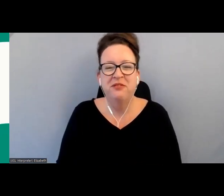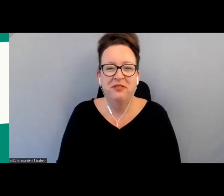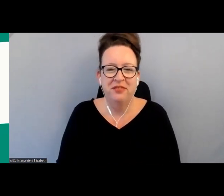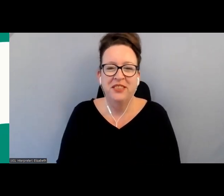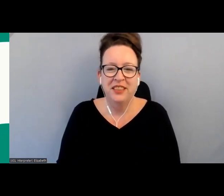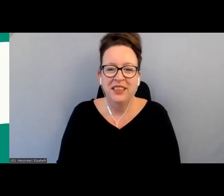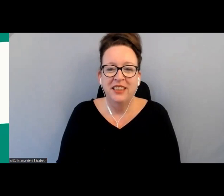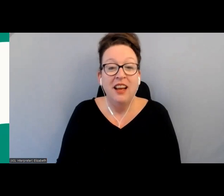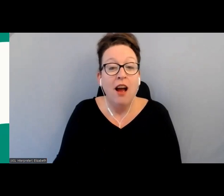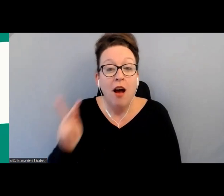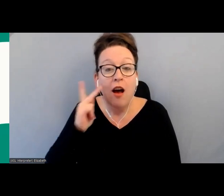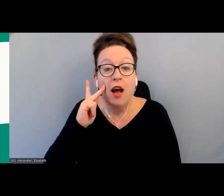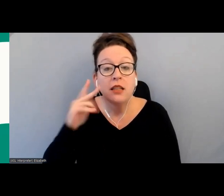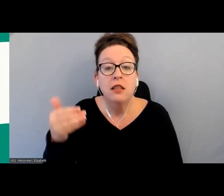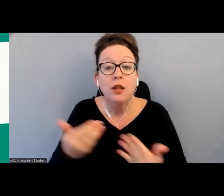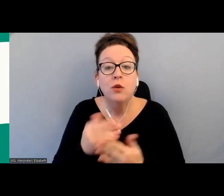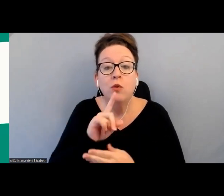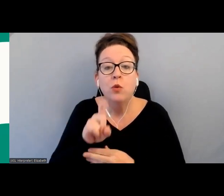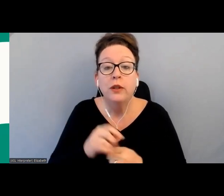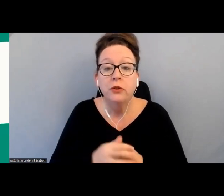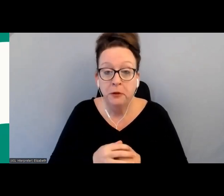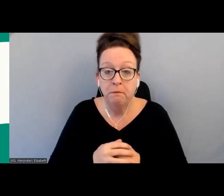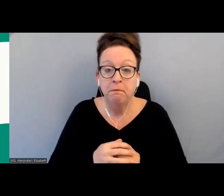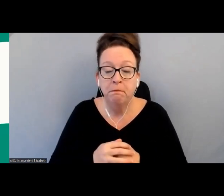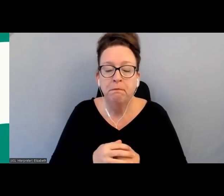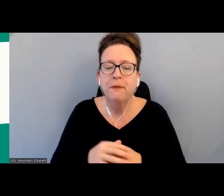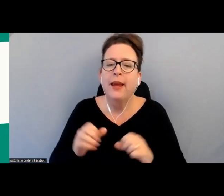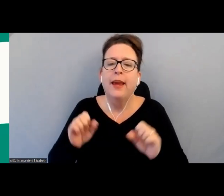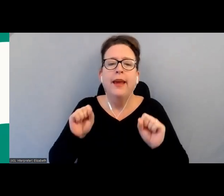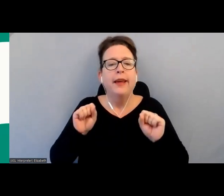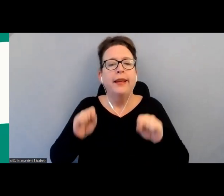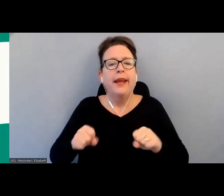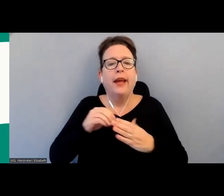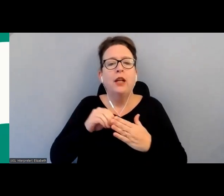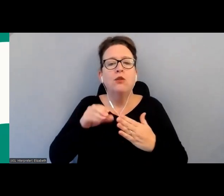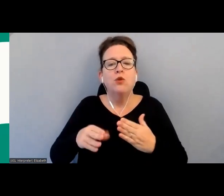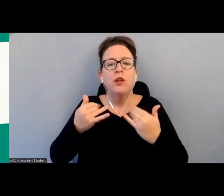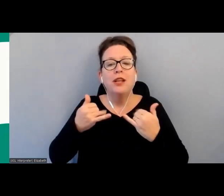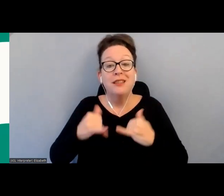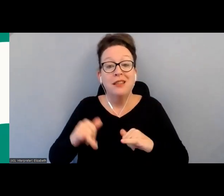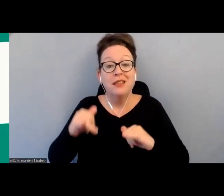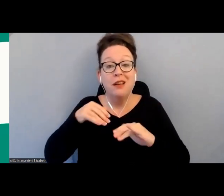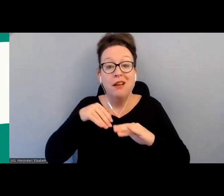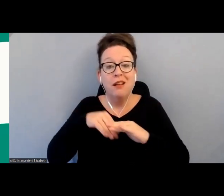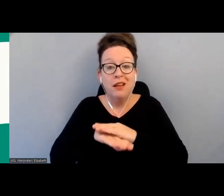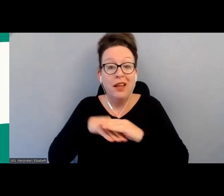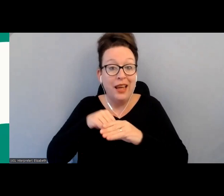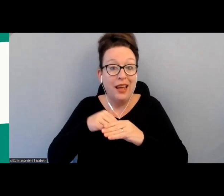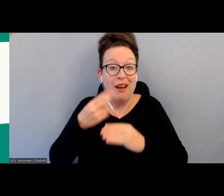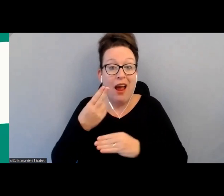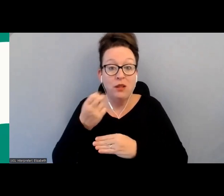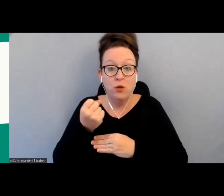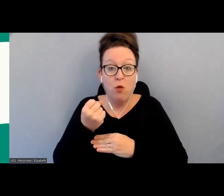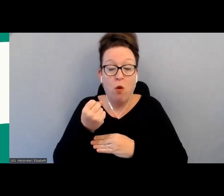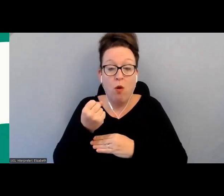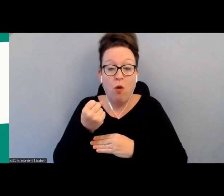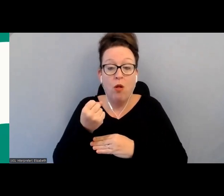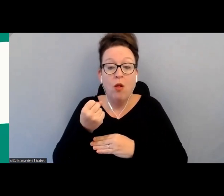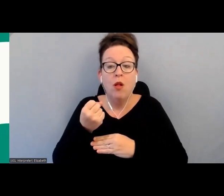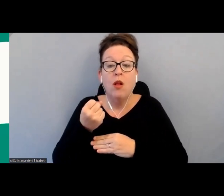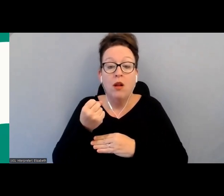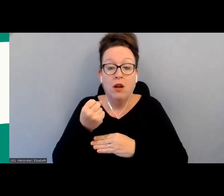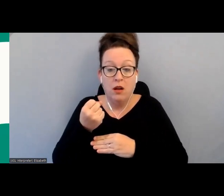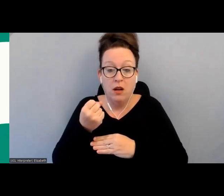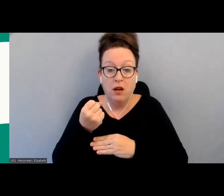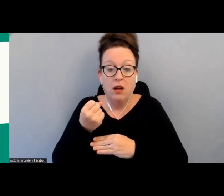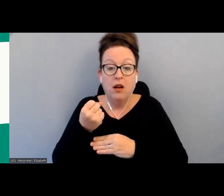I see another question. Can a student still be in high school and be in pre-ets